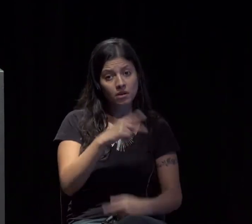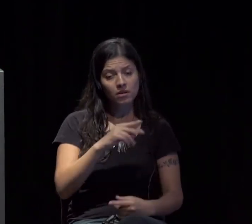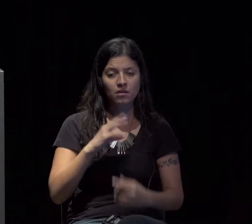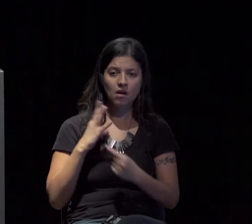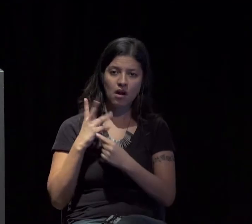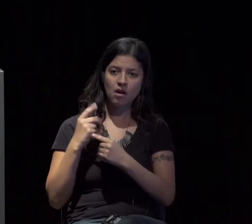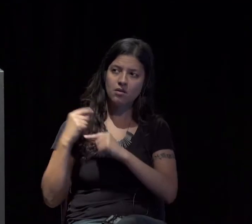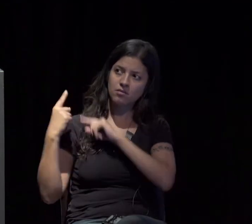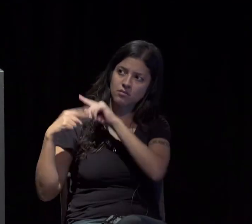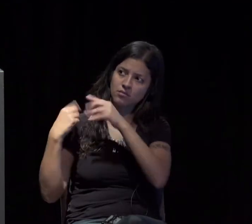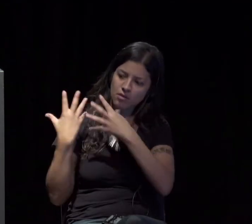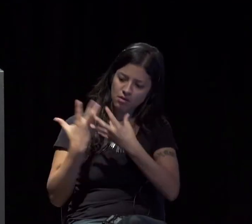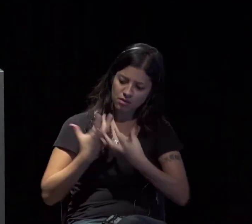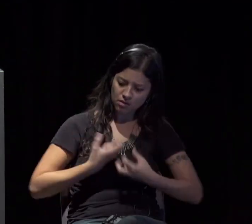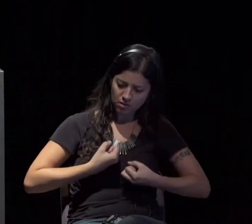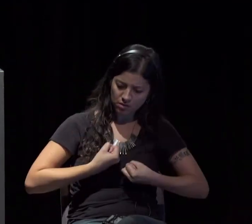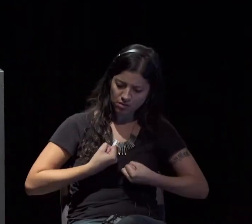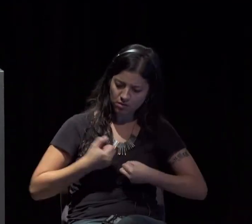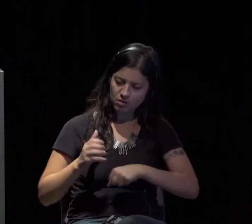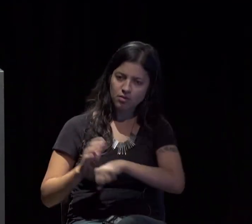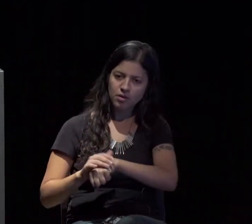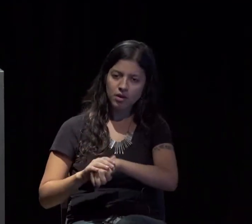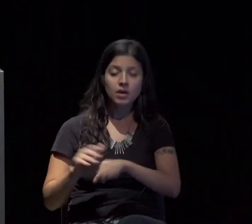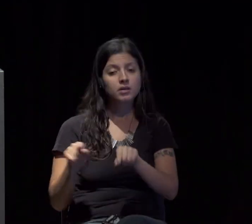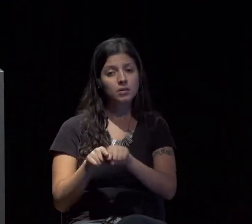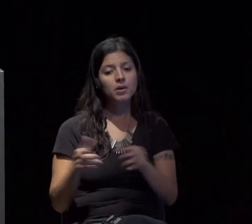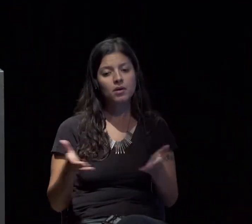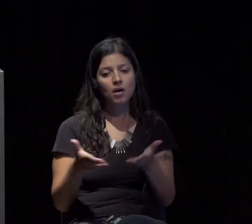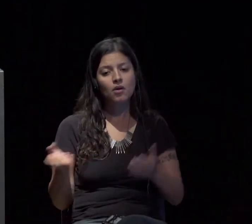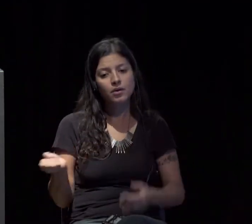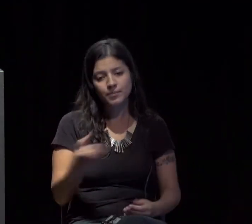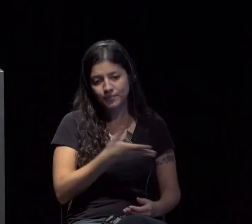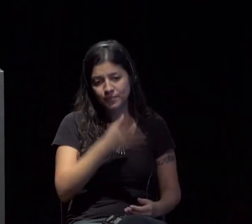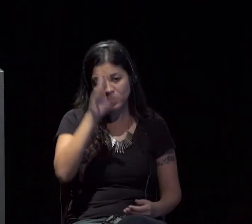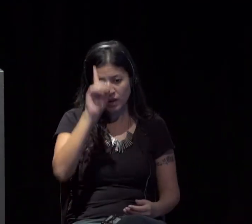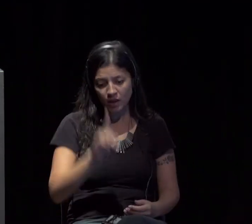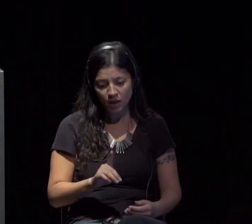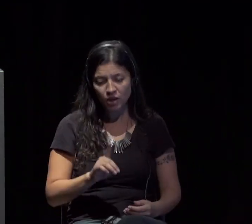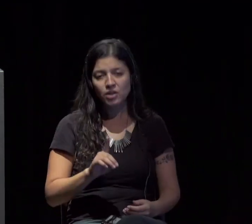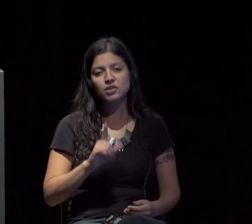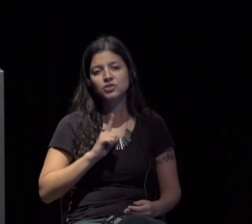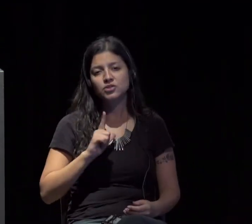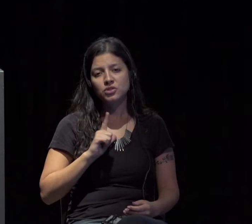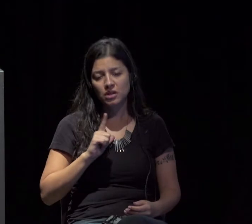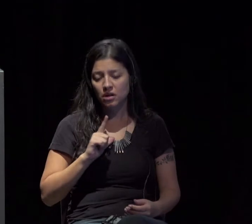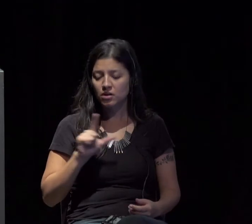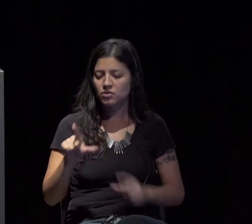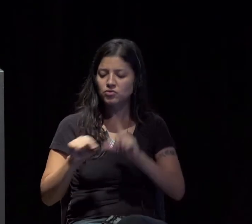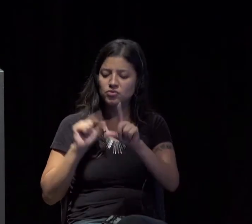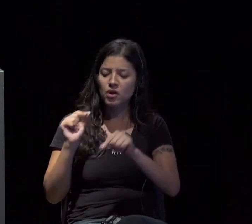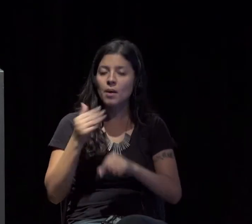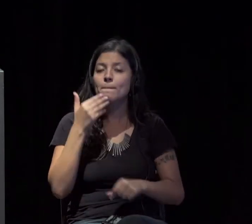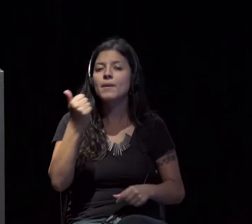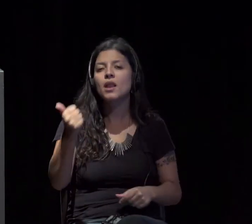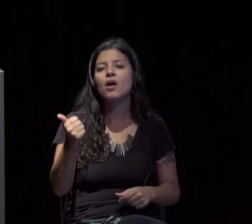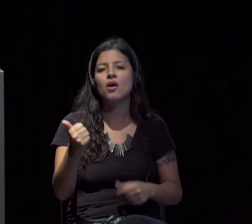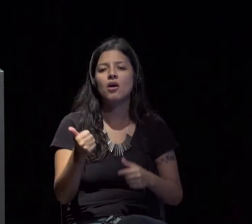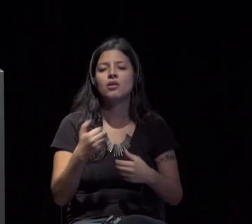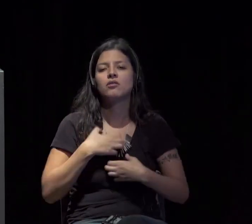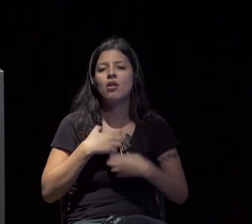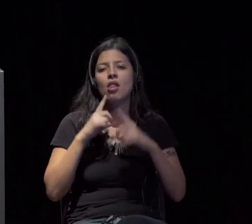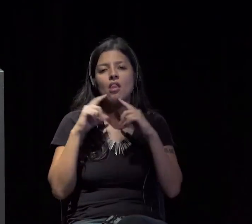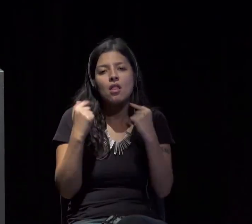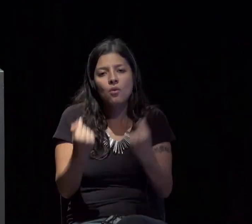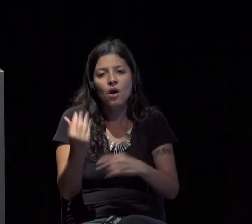right to choose which sources provided him the best chance of developing a new formal language